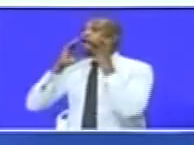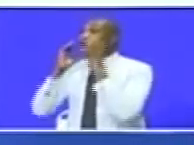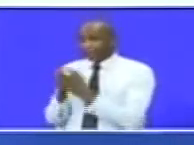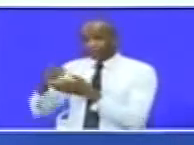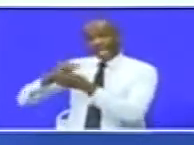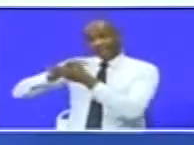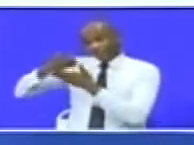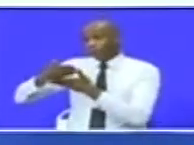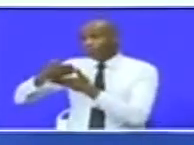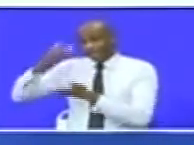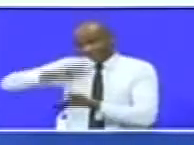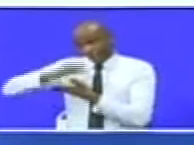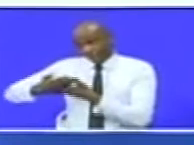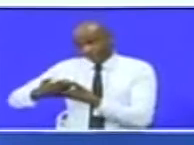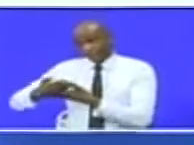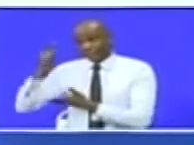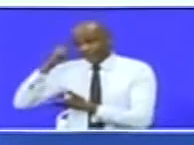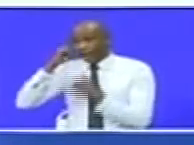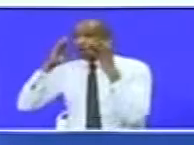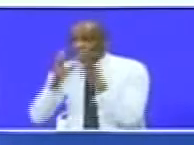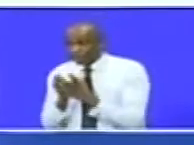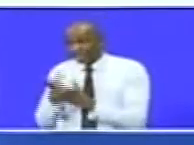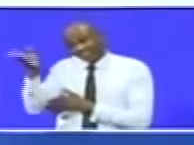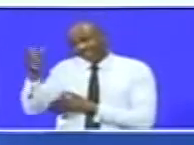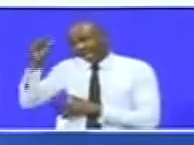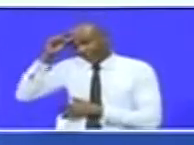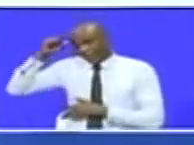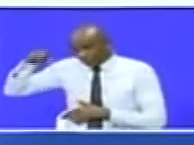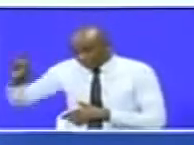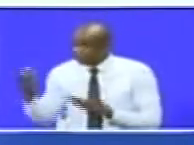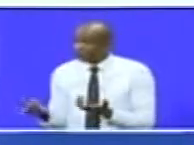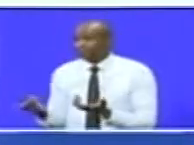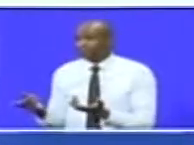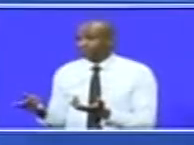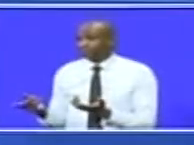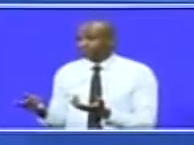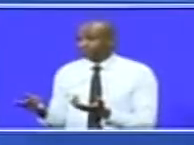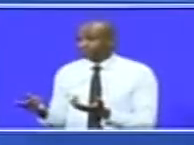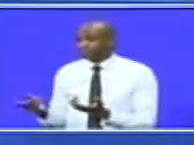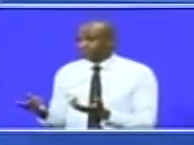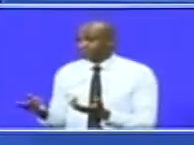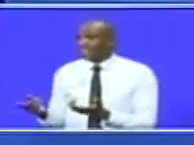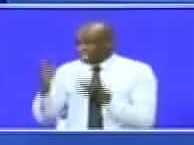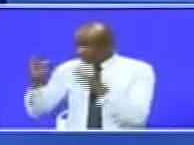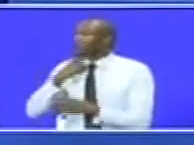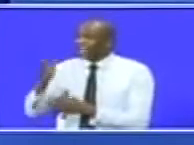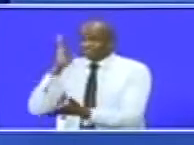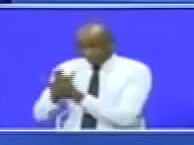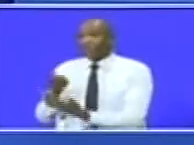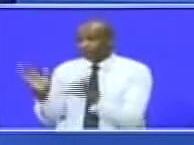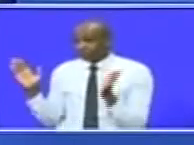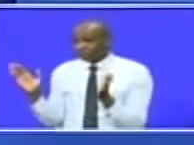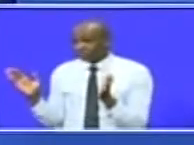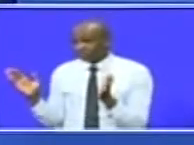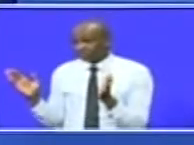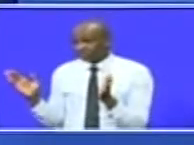envelope, the Waki envelope. They're in government. There are mechanisms. If you want the truth to come out,